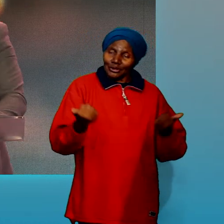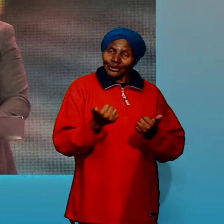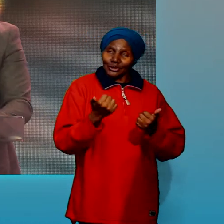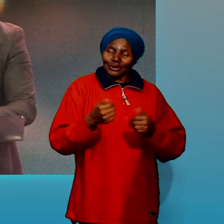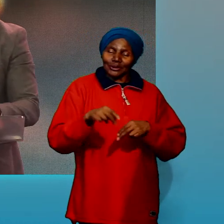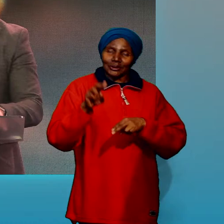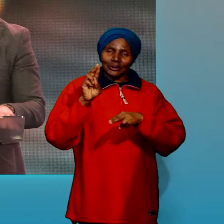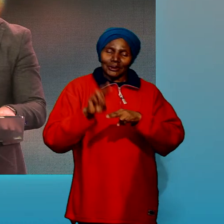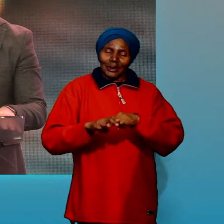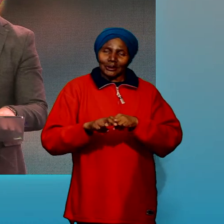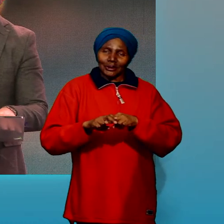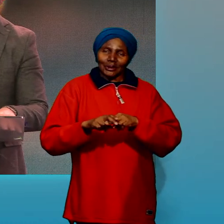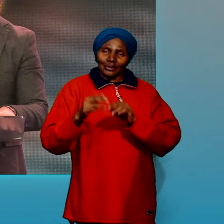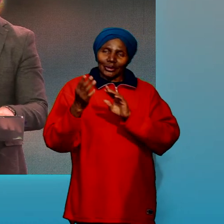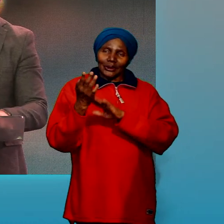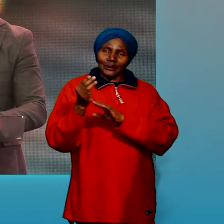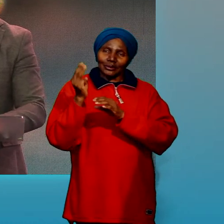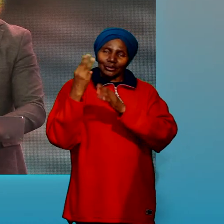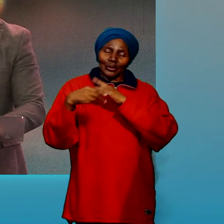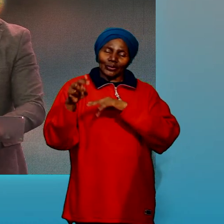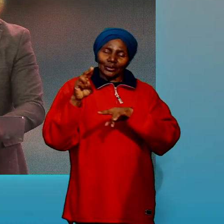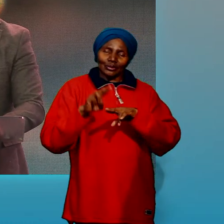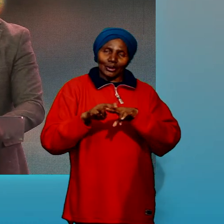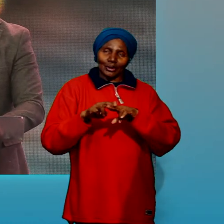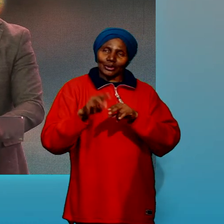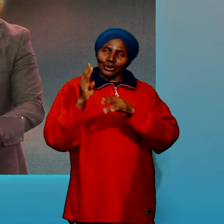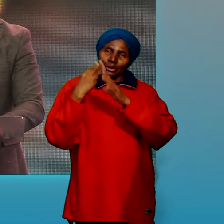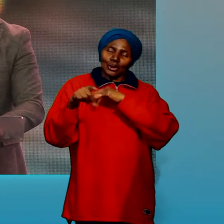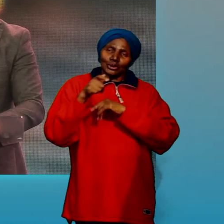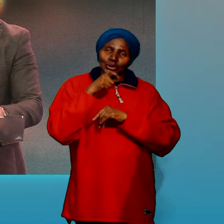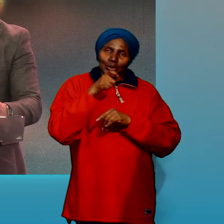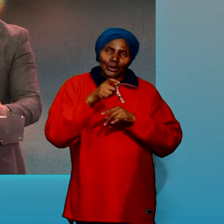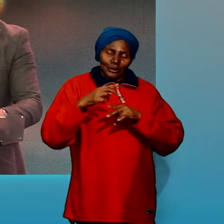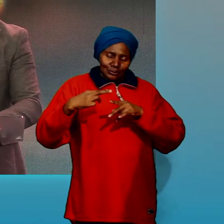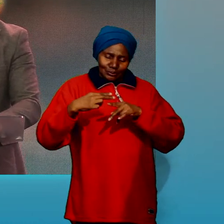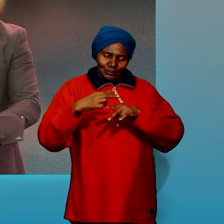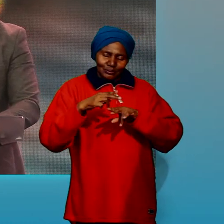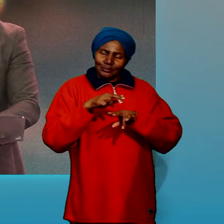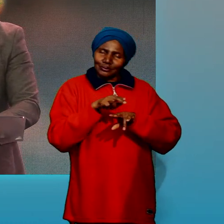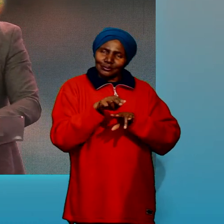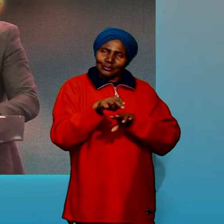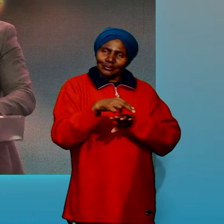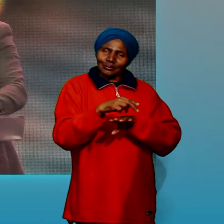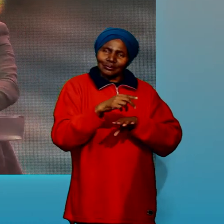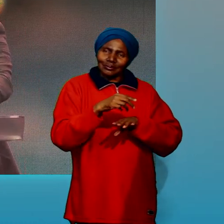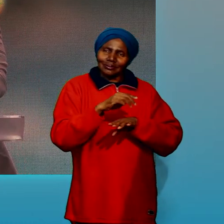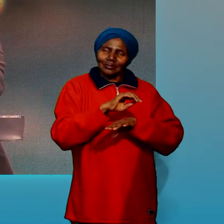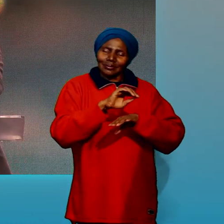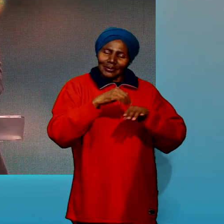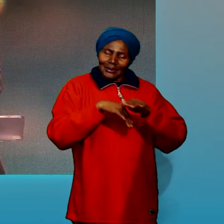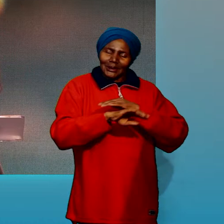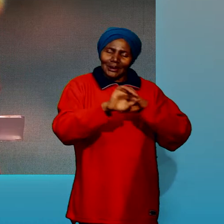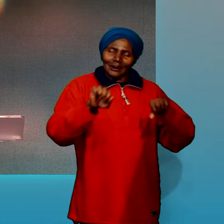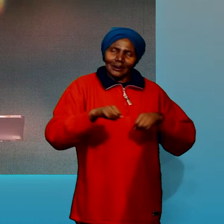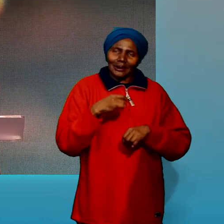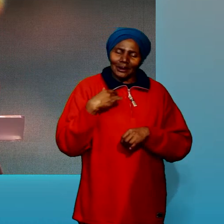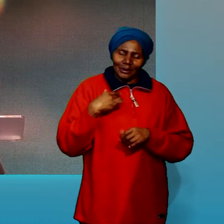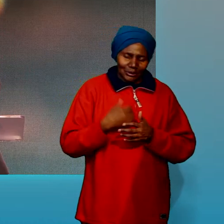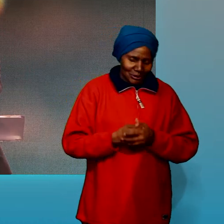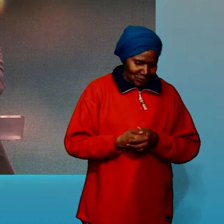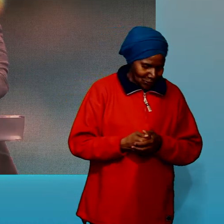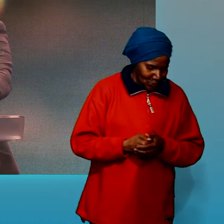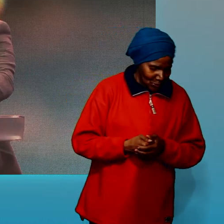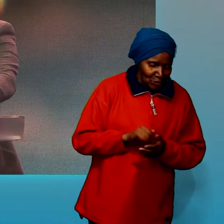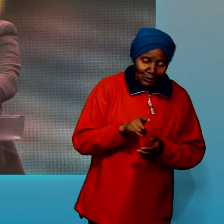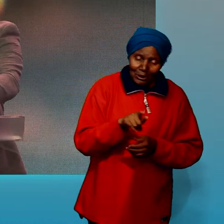God's work does the pruning in our lives. And so I want you to take a moment and ask yourself, when did the Word